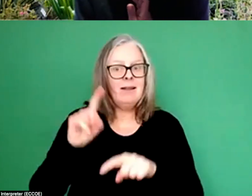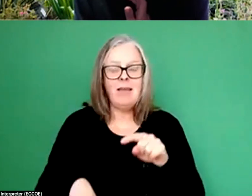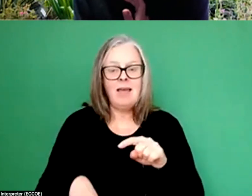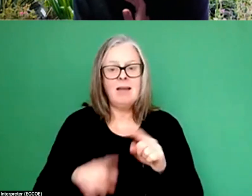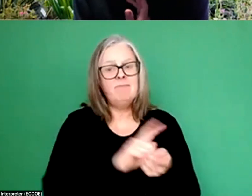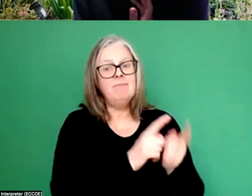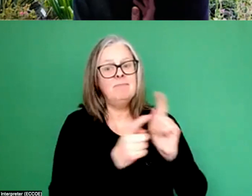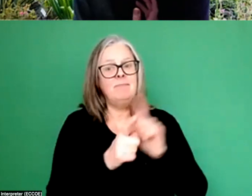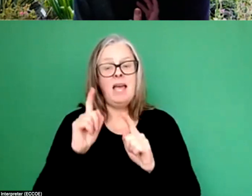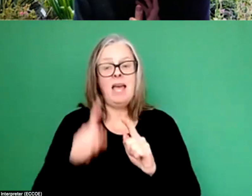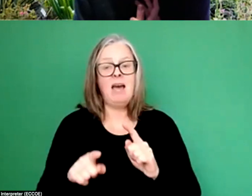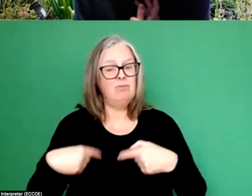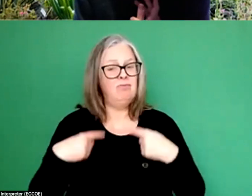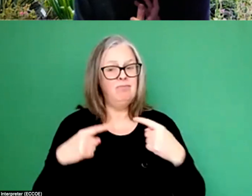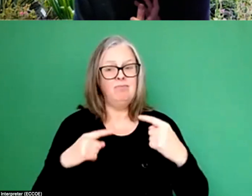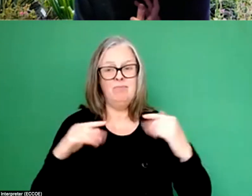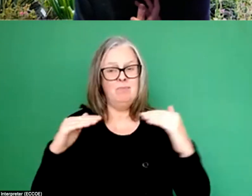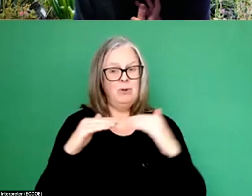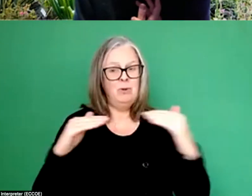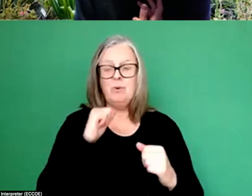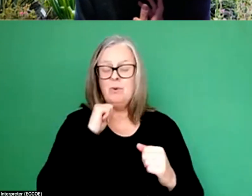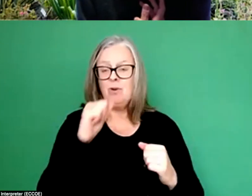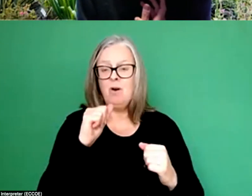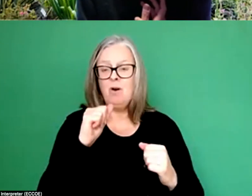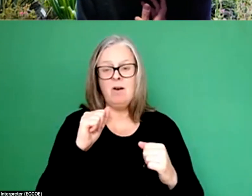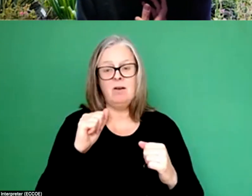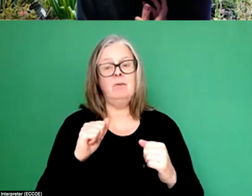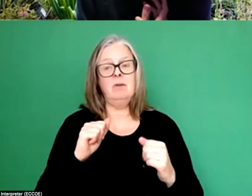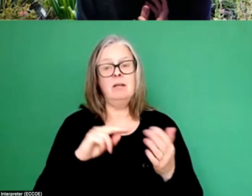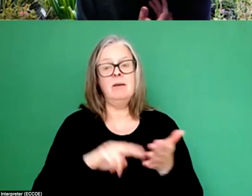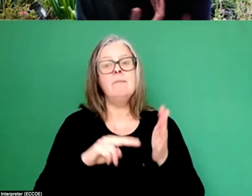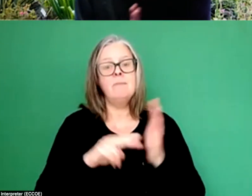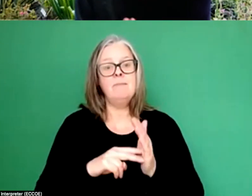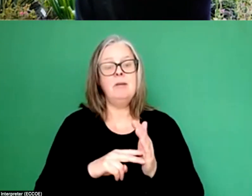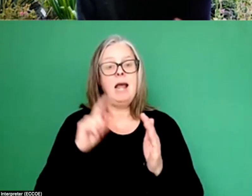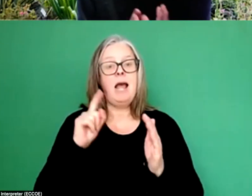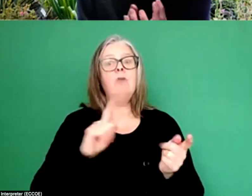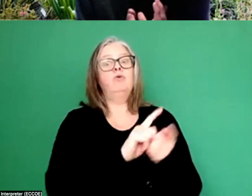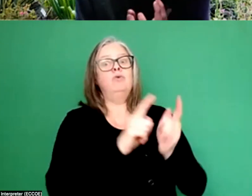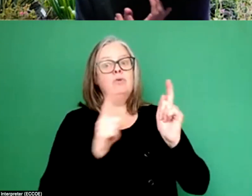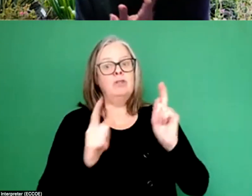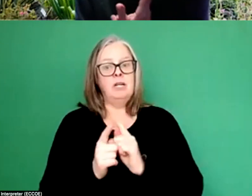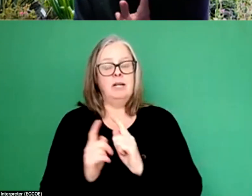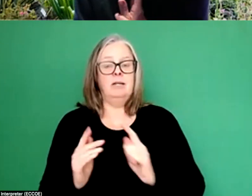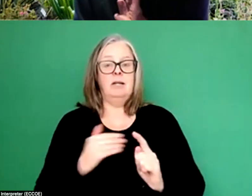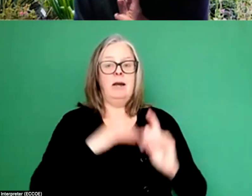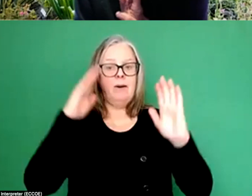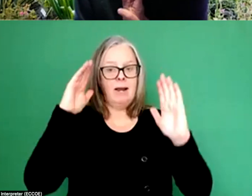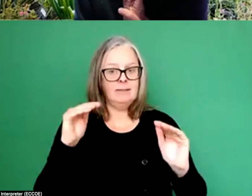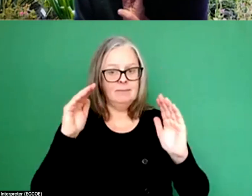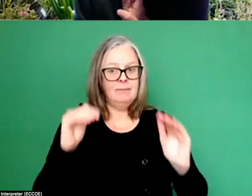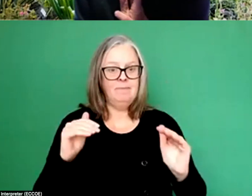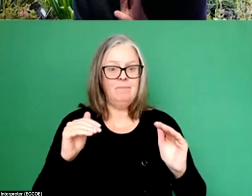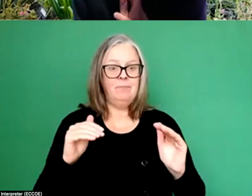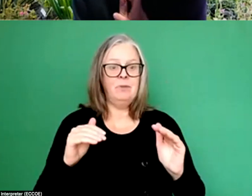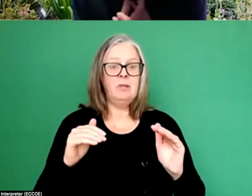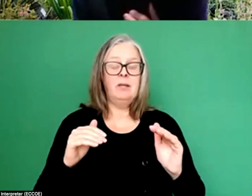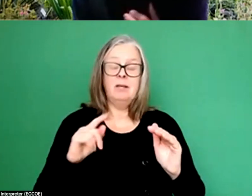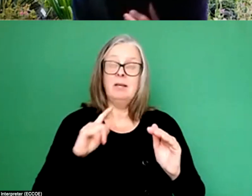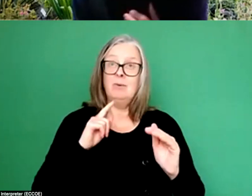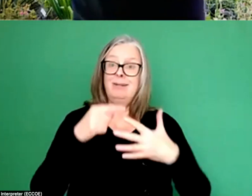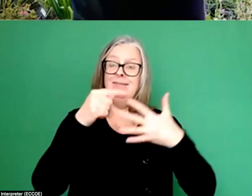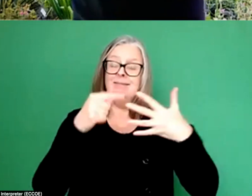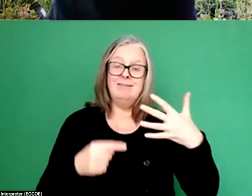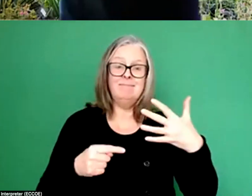don't know. This is not, these are not, you know, these are the kind of biggest ethical, you know,